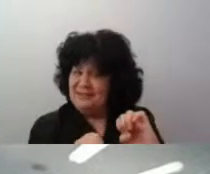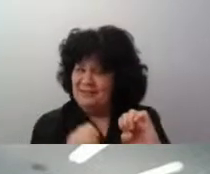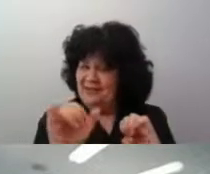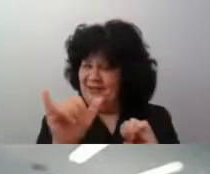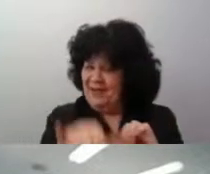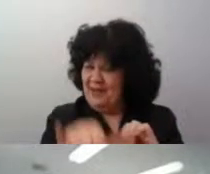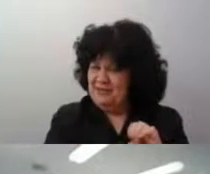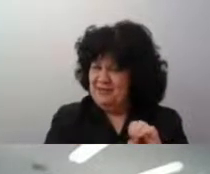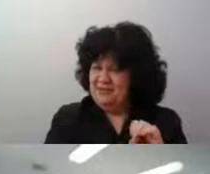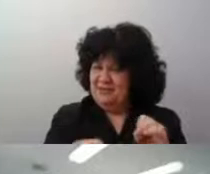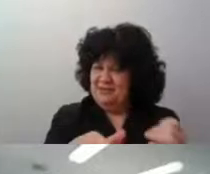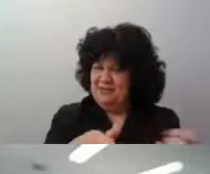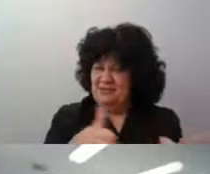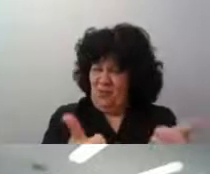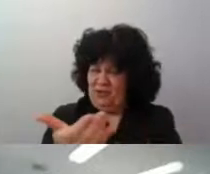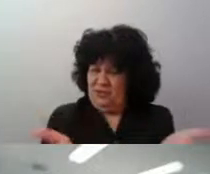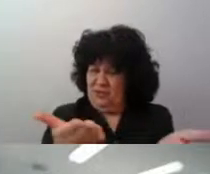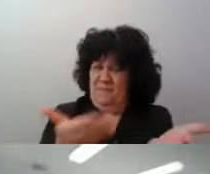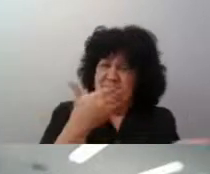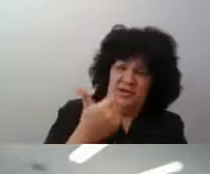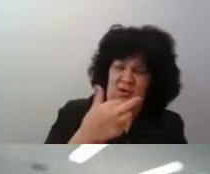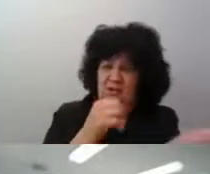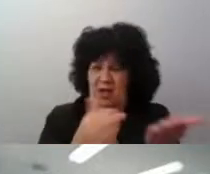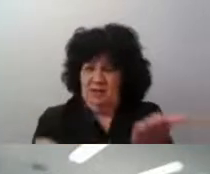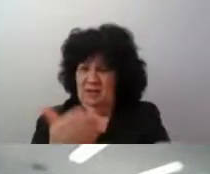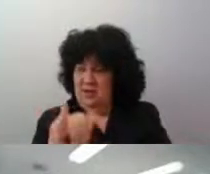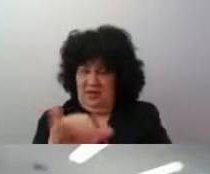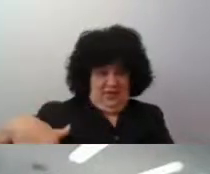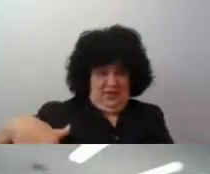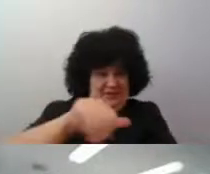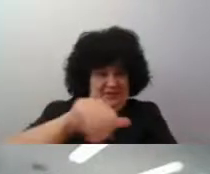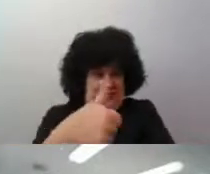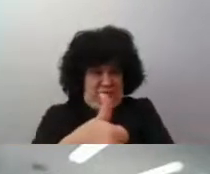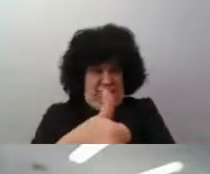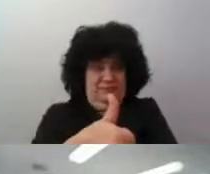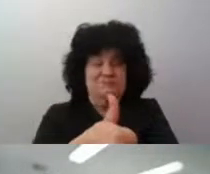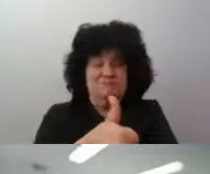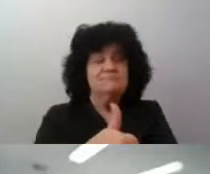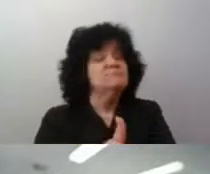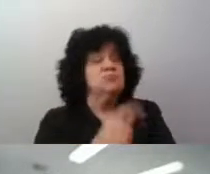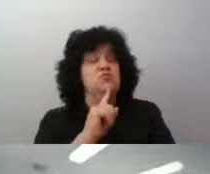than another? And when there's not standards set, that becomes a very, very big challenge.